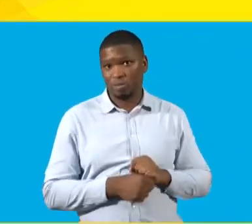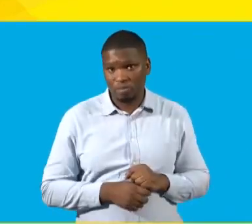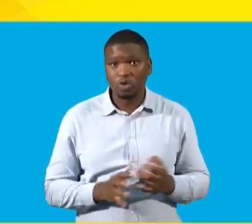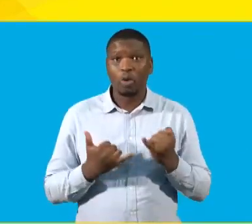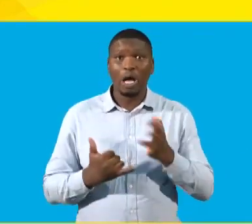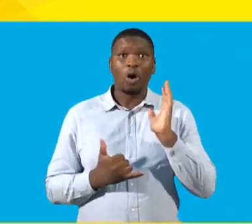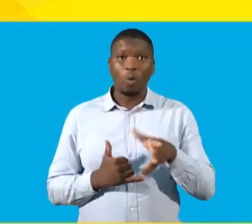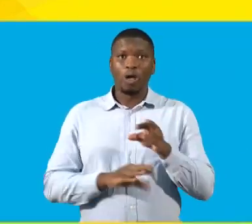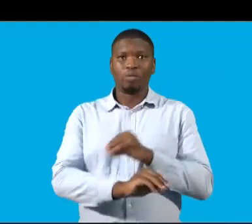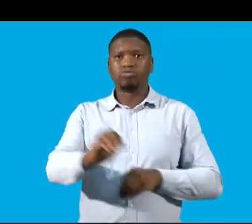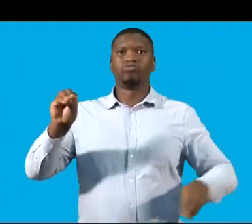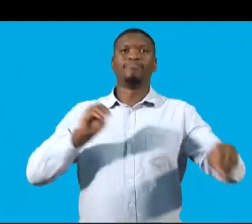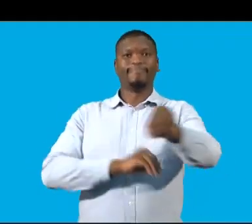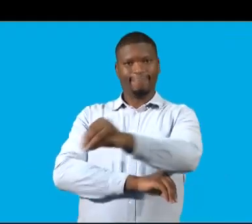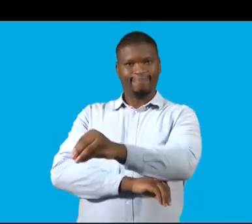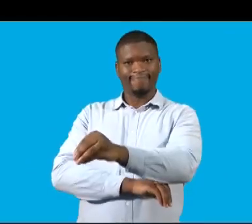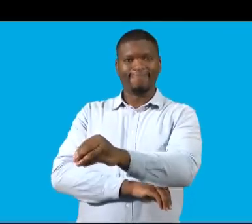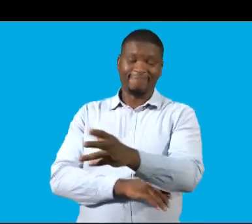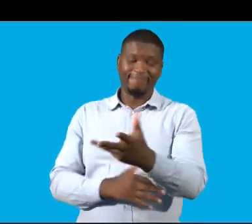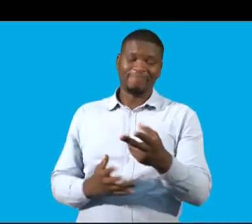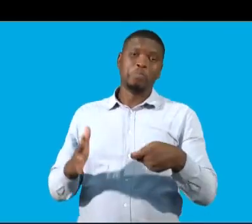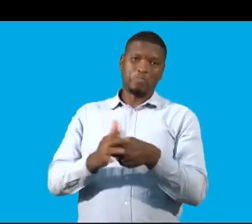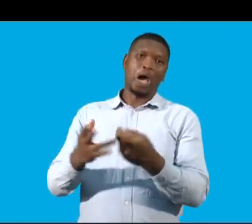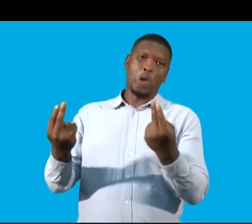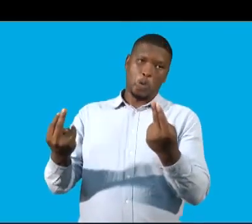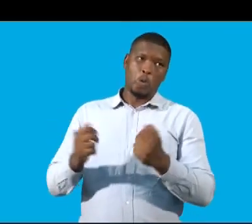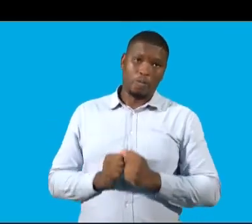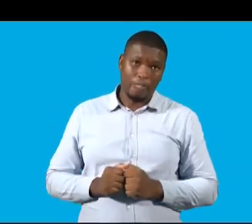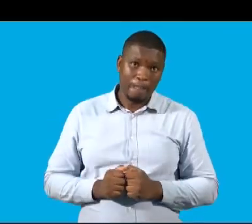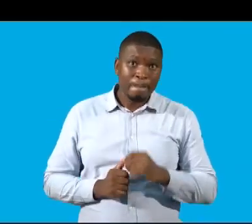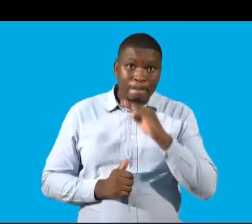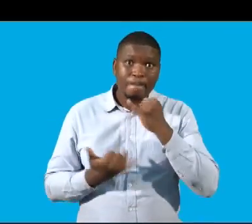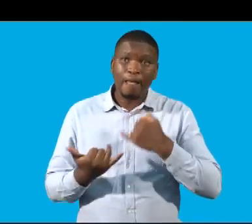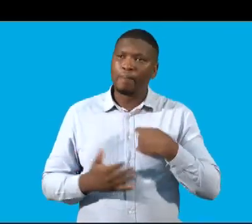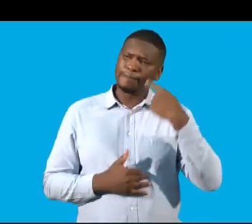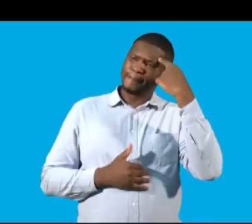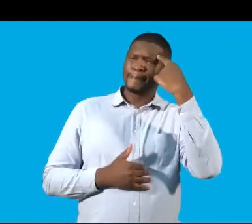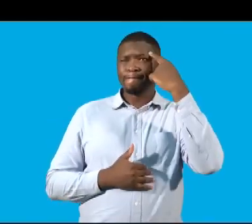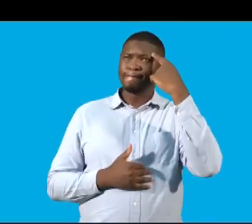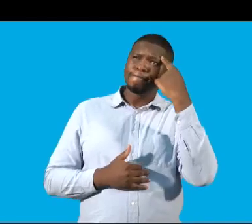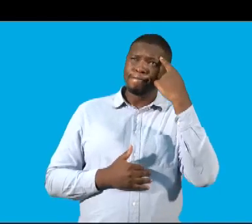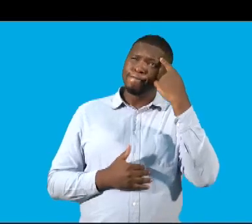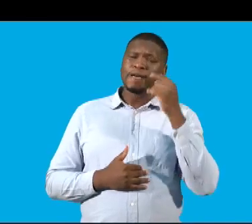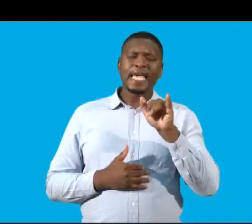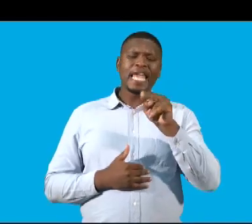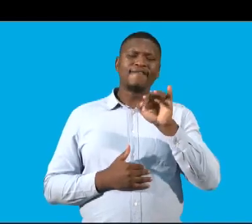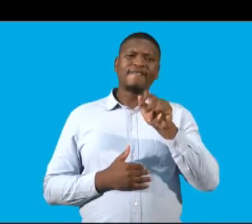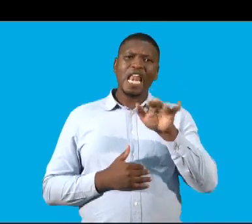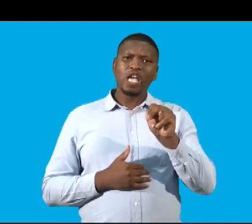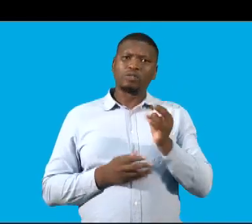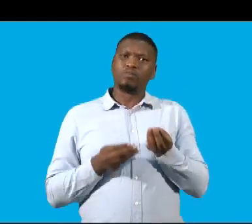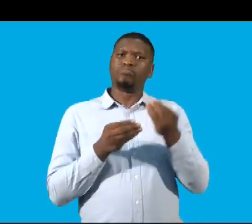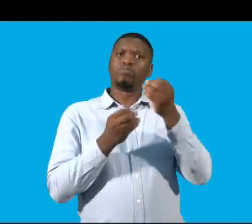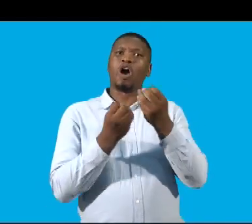old. So we are going to now replace that old tractor, and this means we need to take into account of